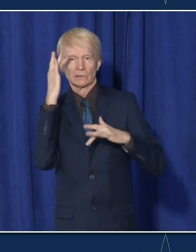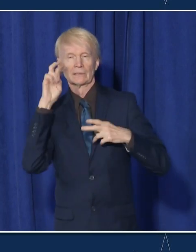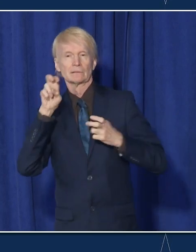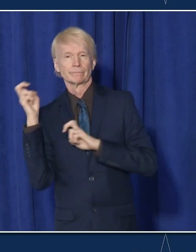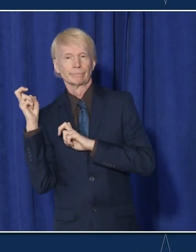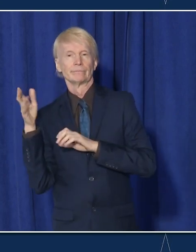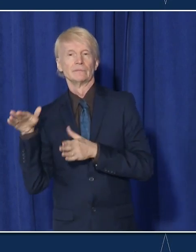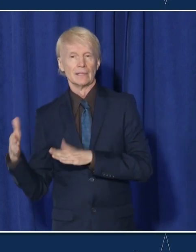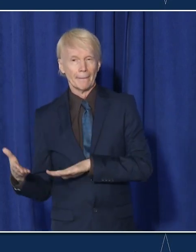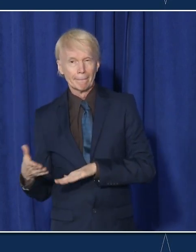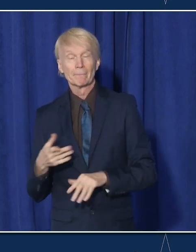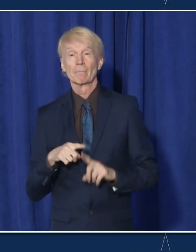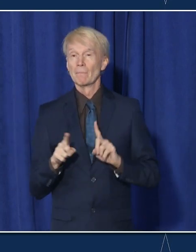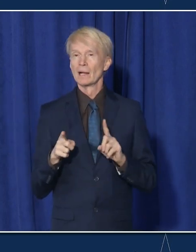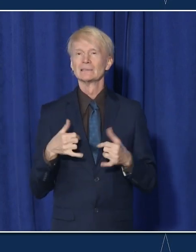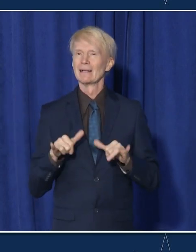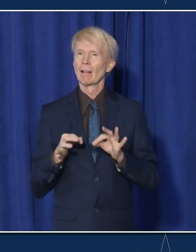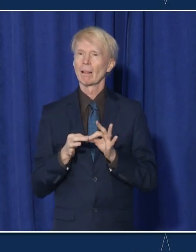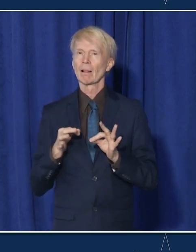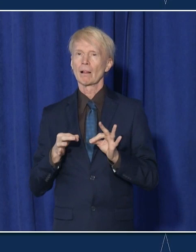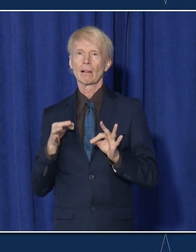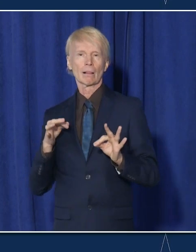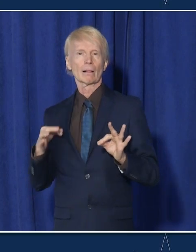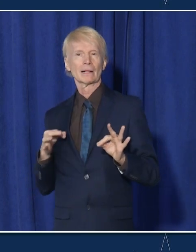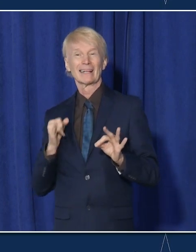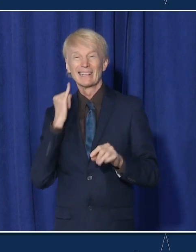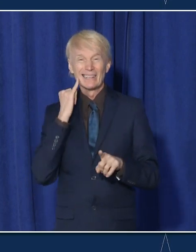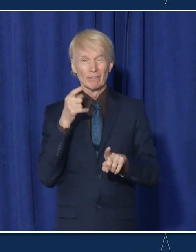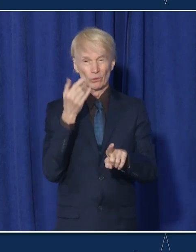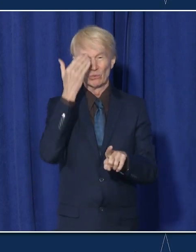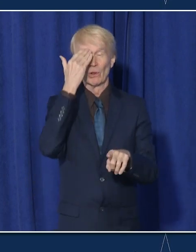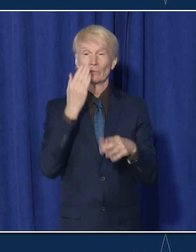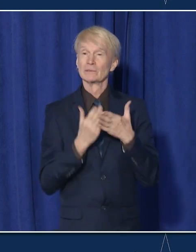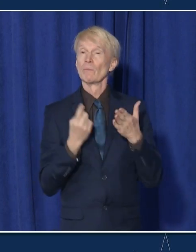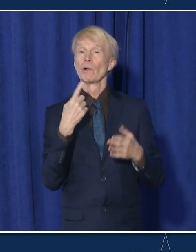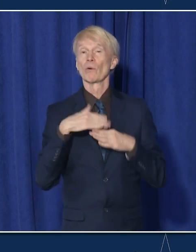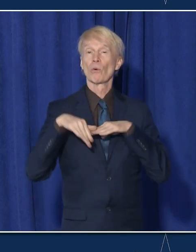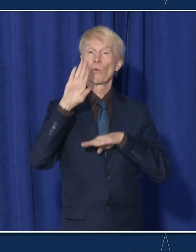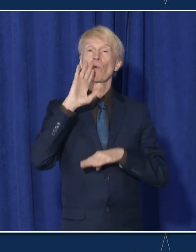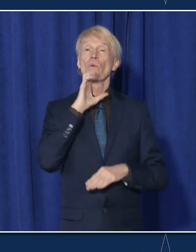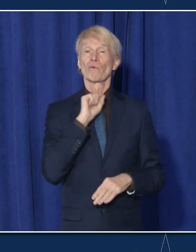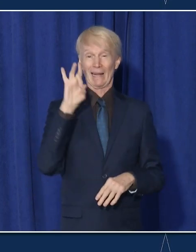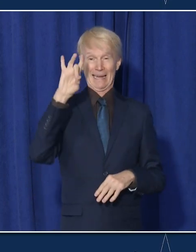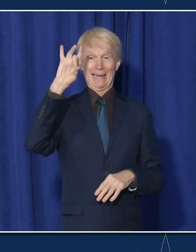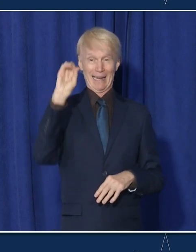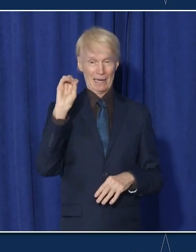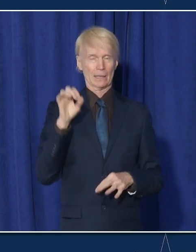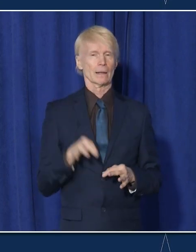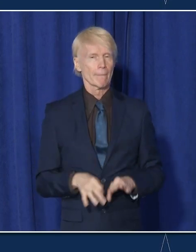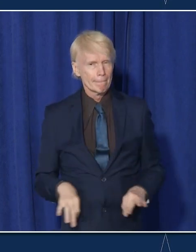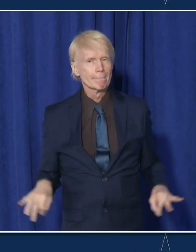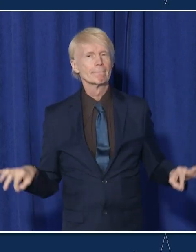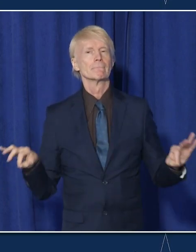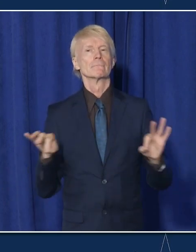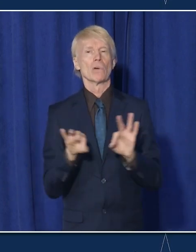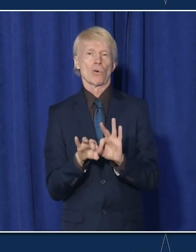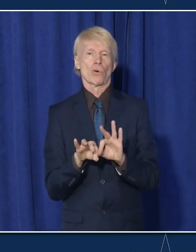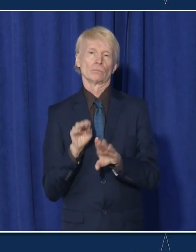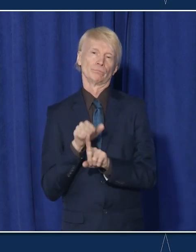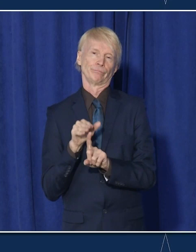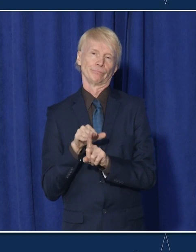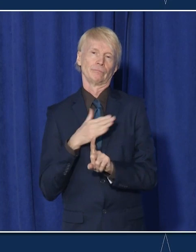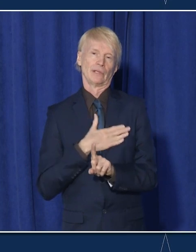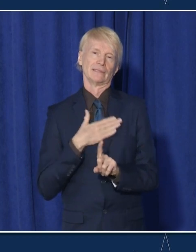rest of the city in vaccination. If you know anybody over 80, the most important thing is getting these